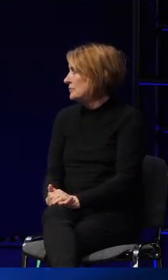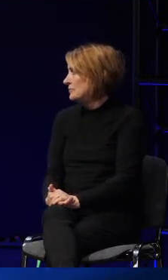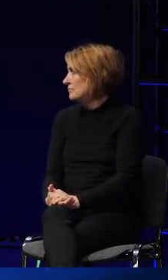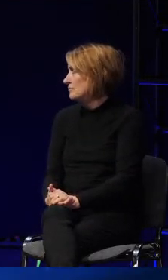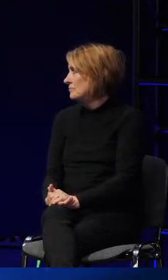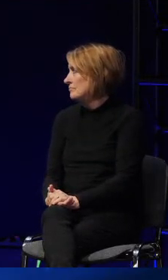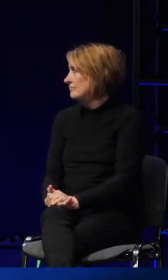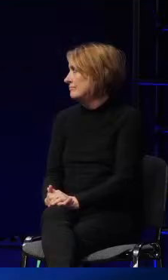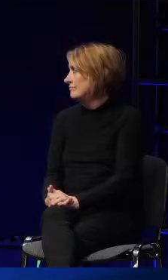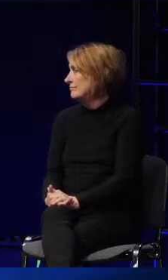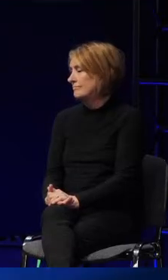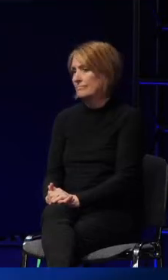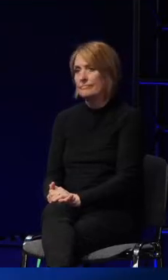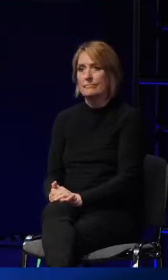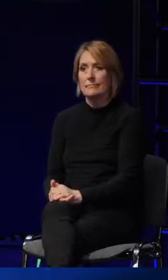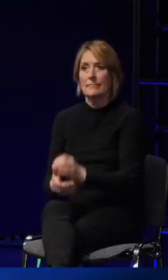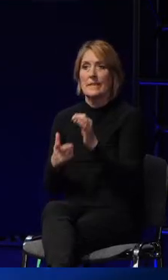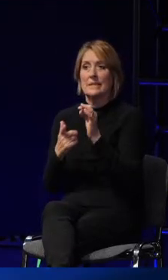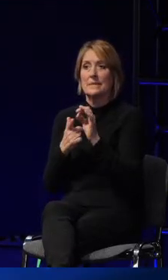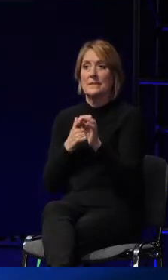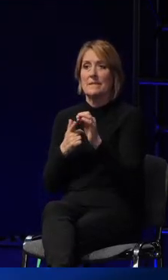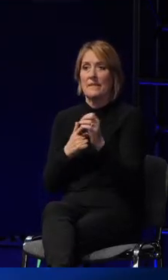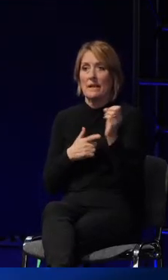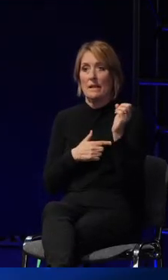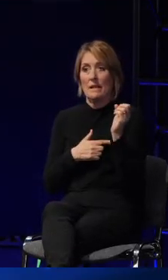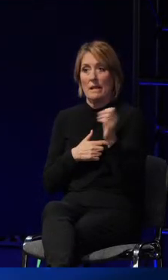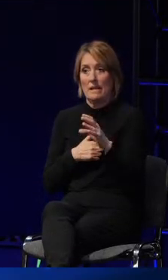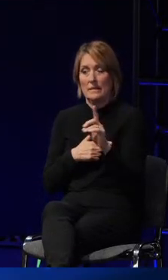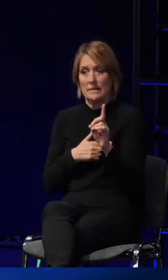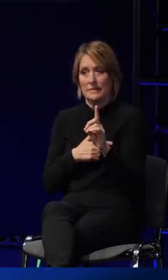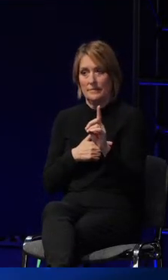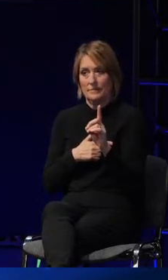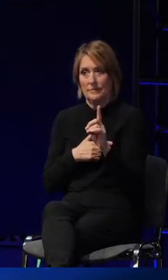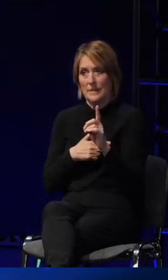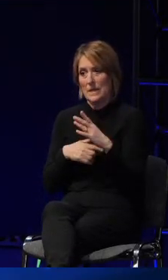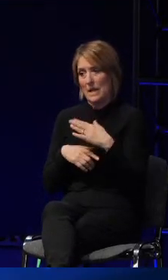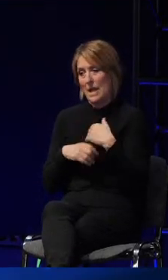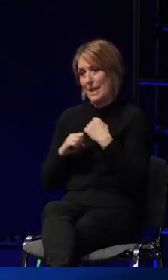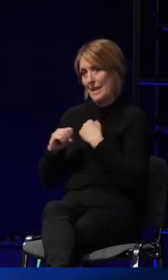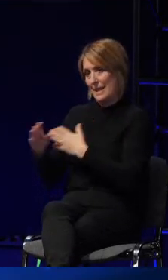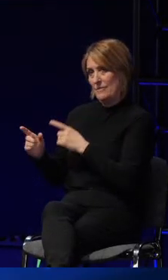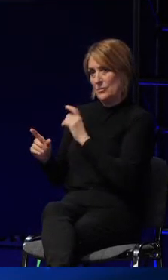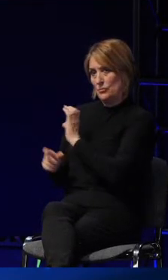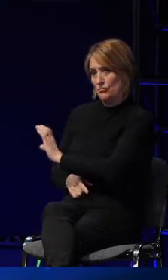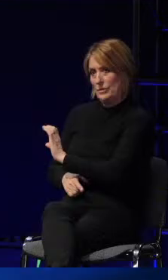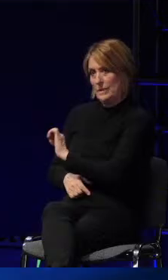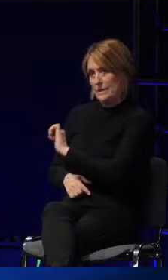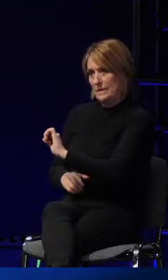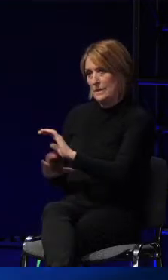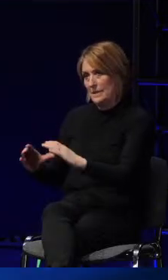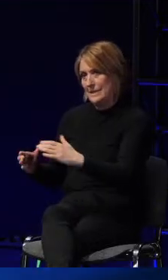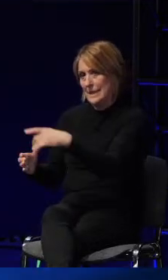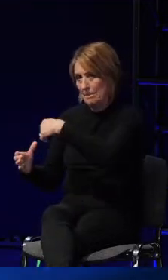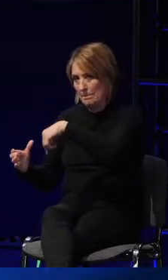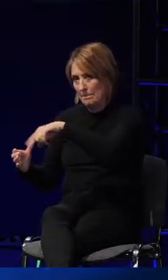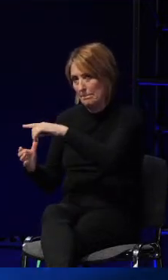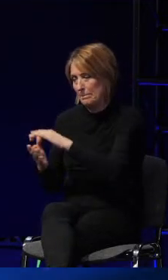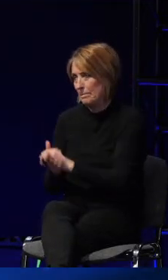Yeah, I mean, the specific lights I usually will leave to Chris and team. When